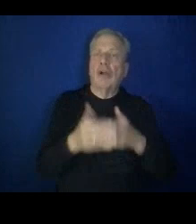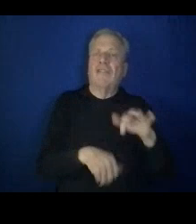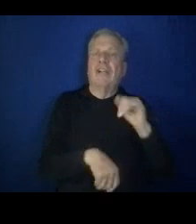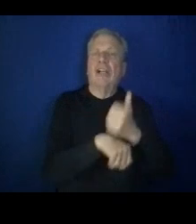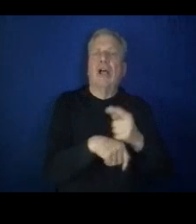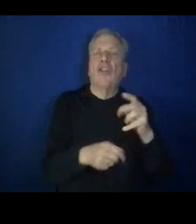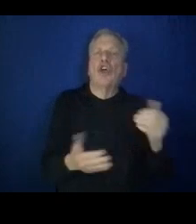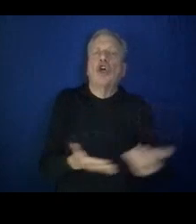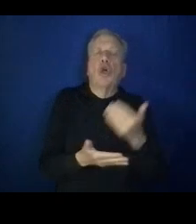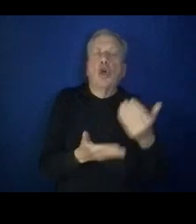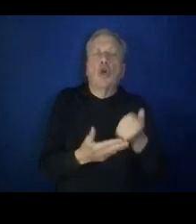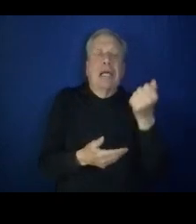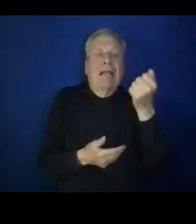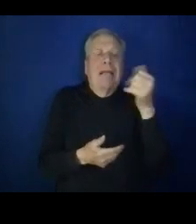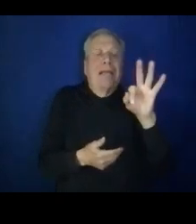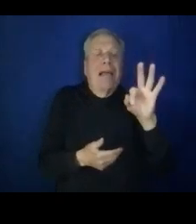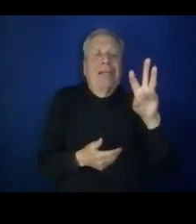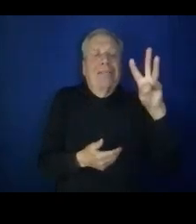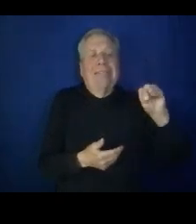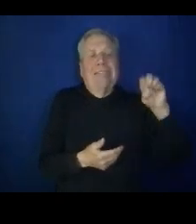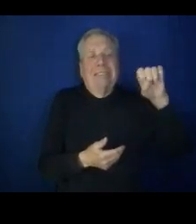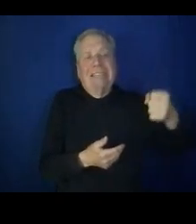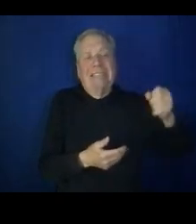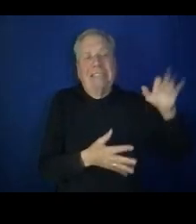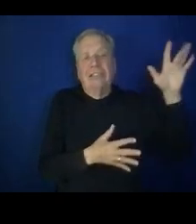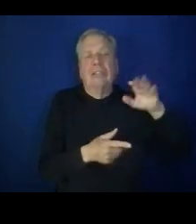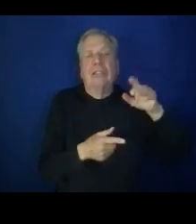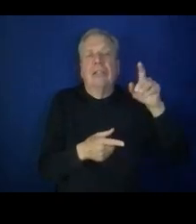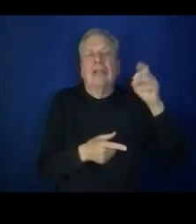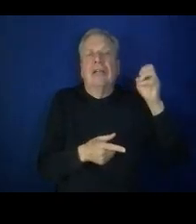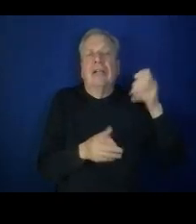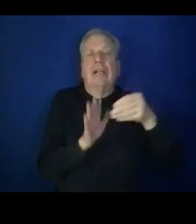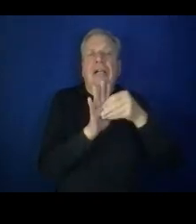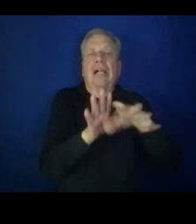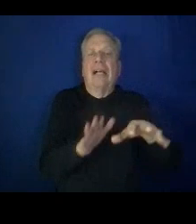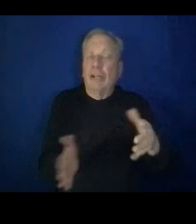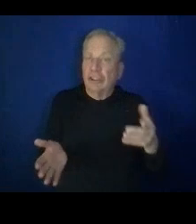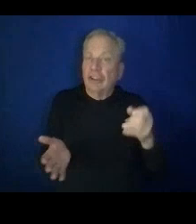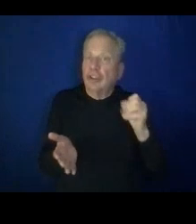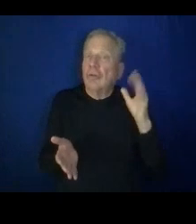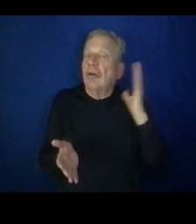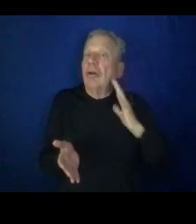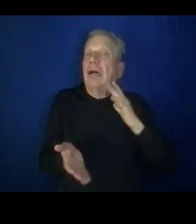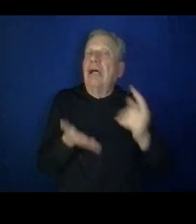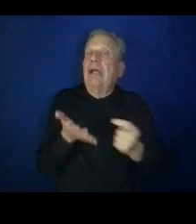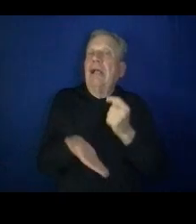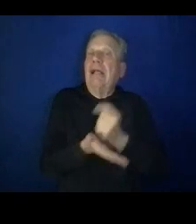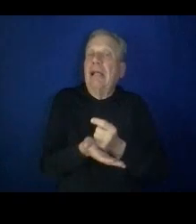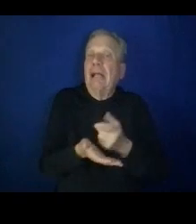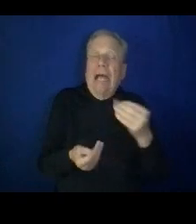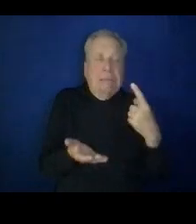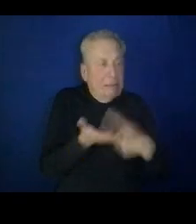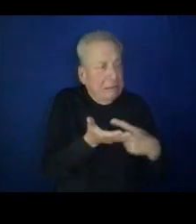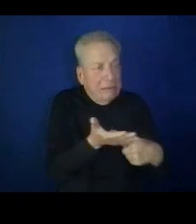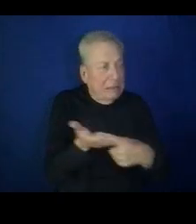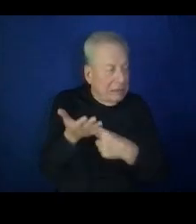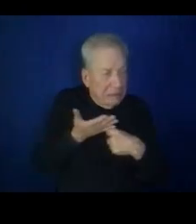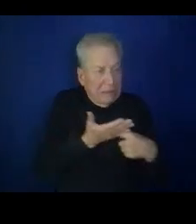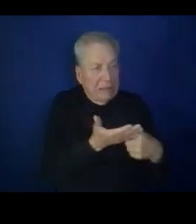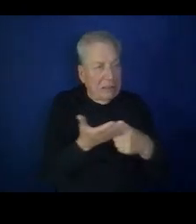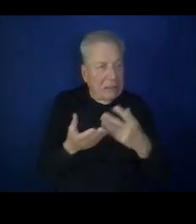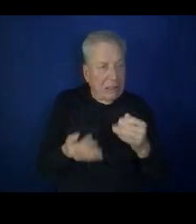new 1960s exclosures. So once upon a time, debated, are there too many